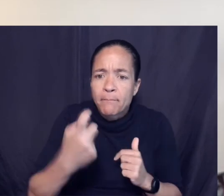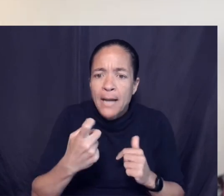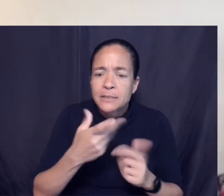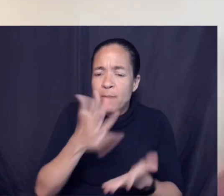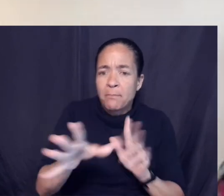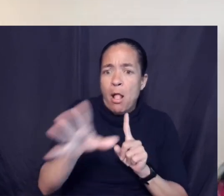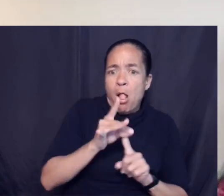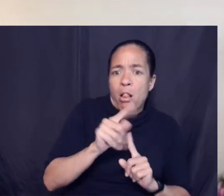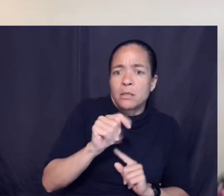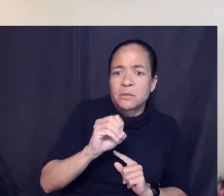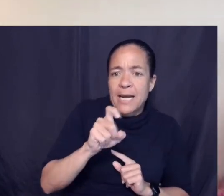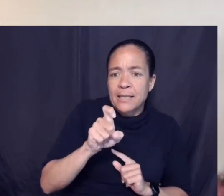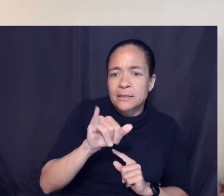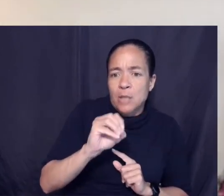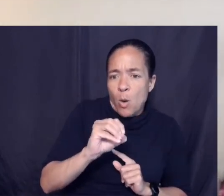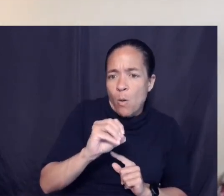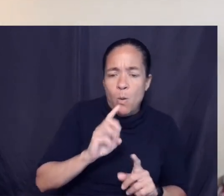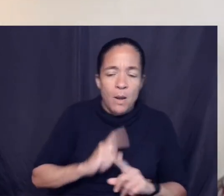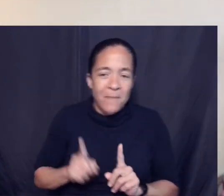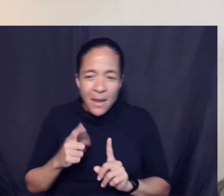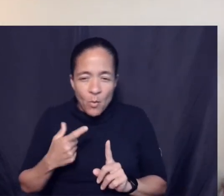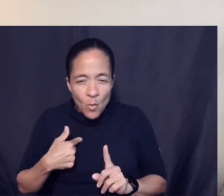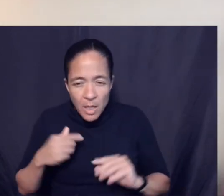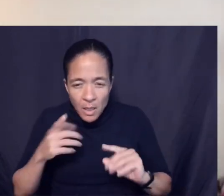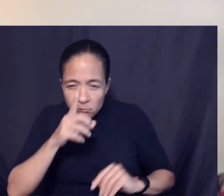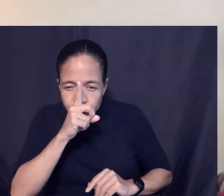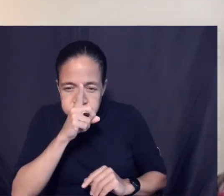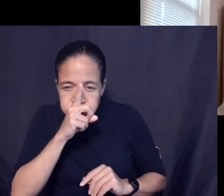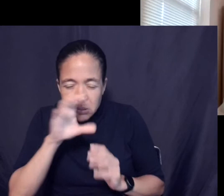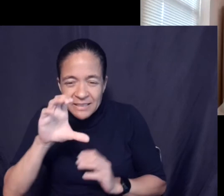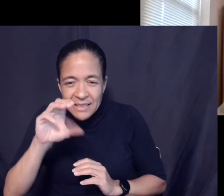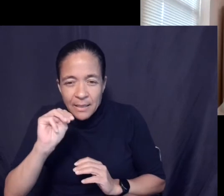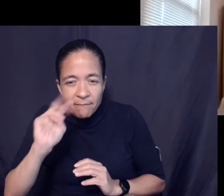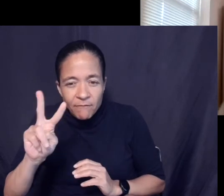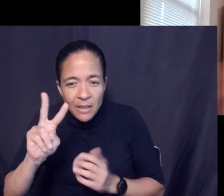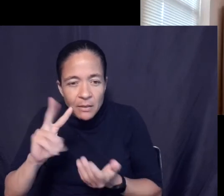And yet we don't talk about, CMV. So